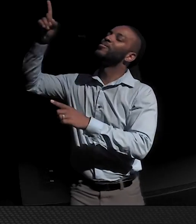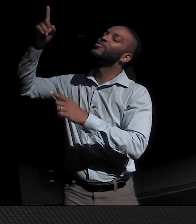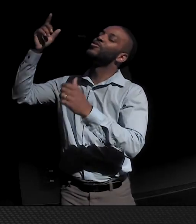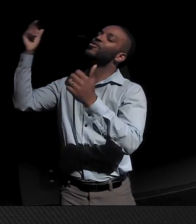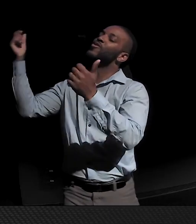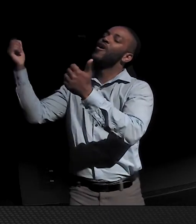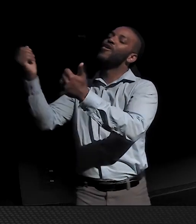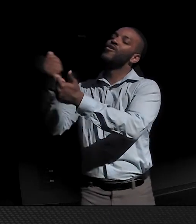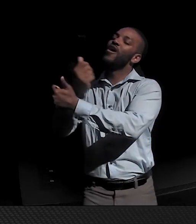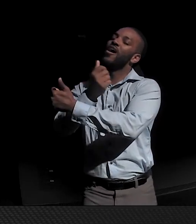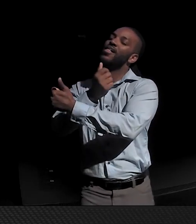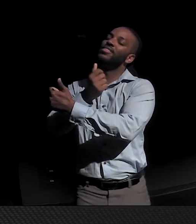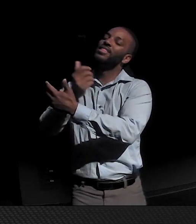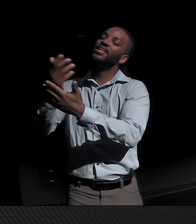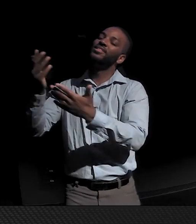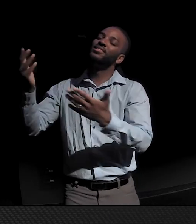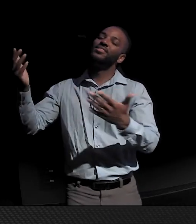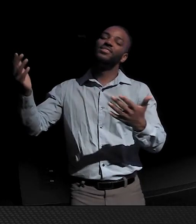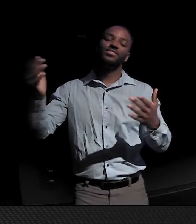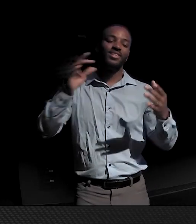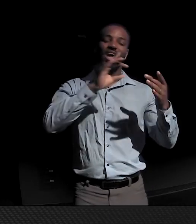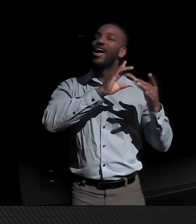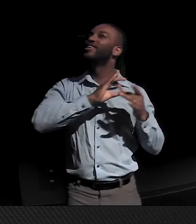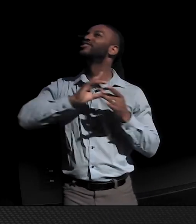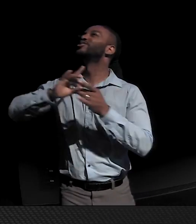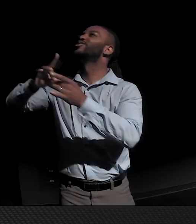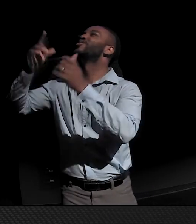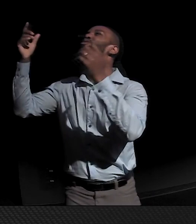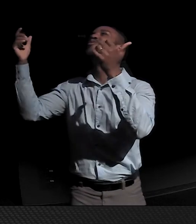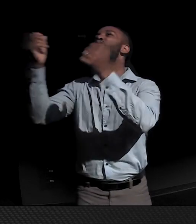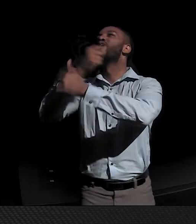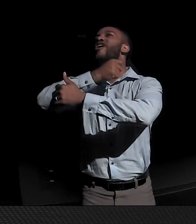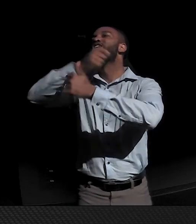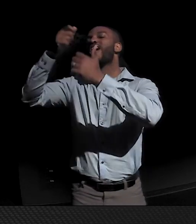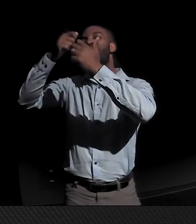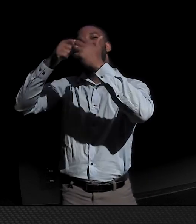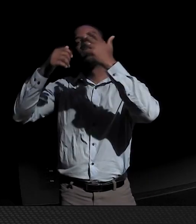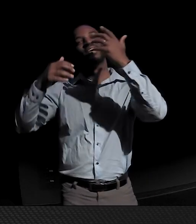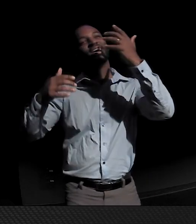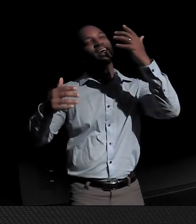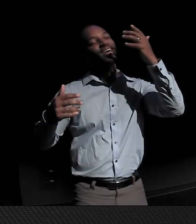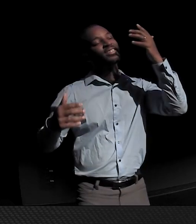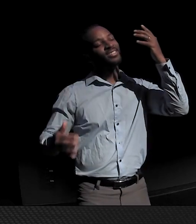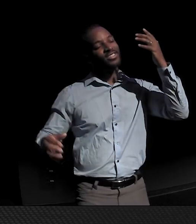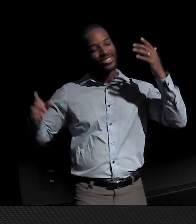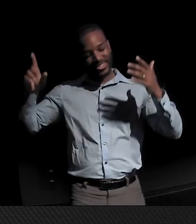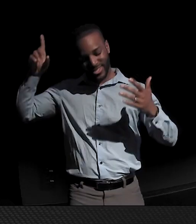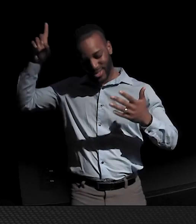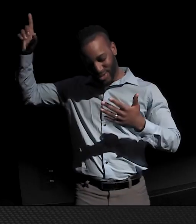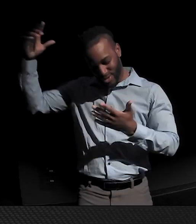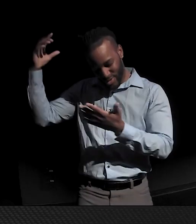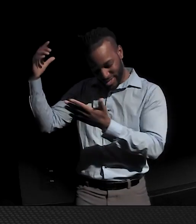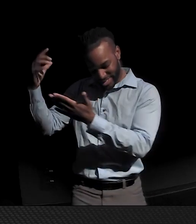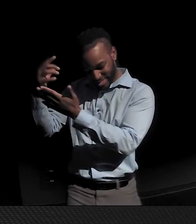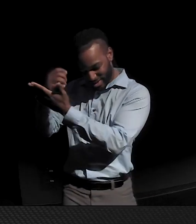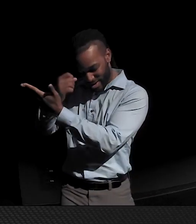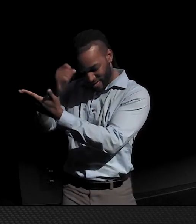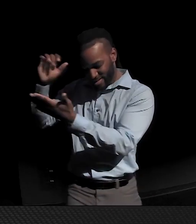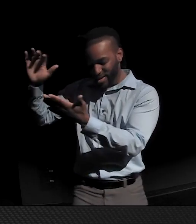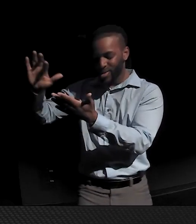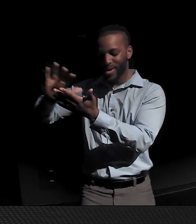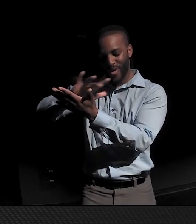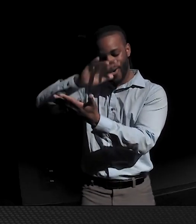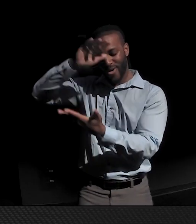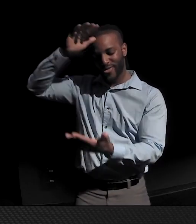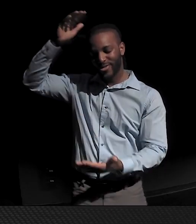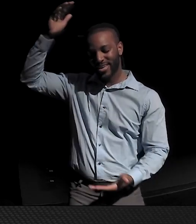For from you are all things, and to you are all things. You